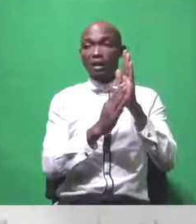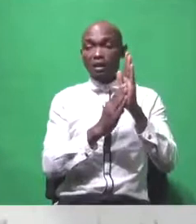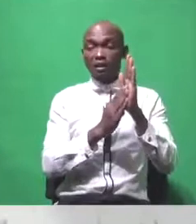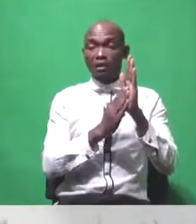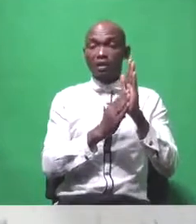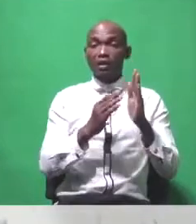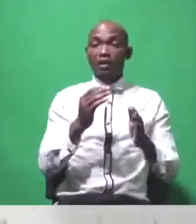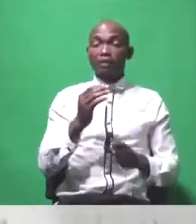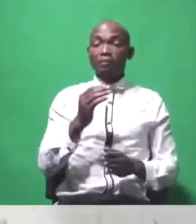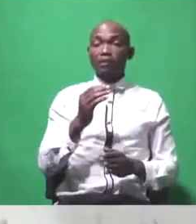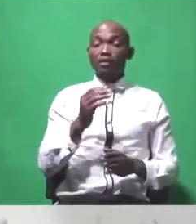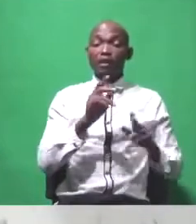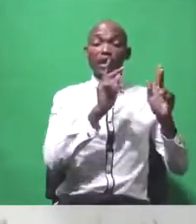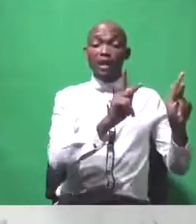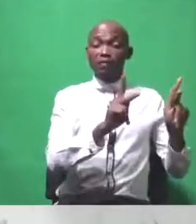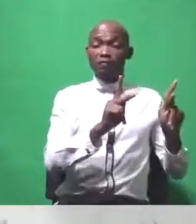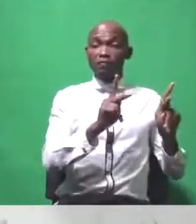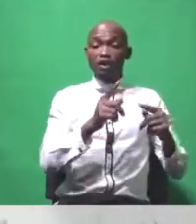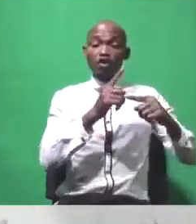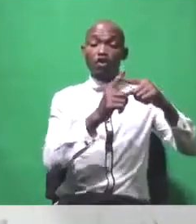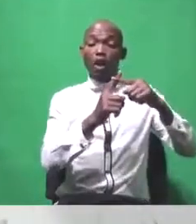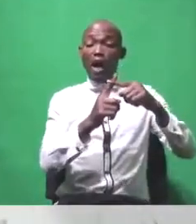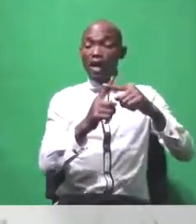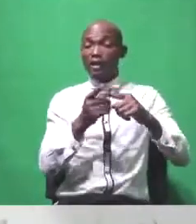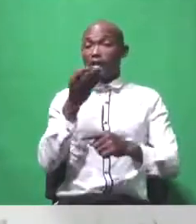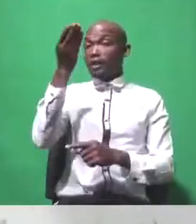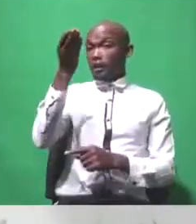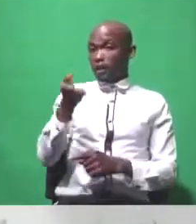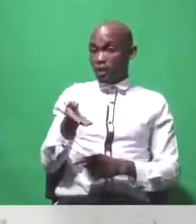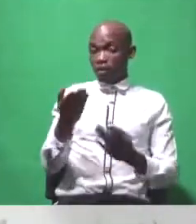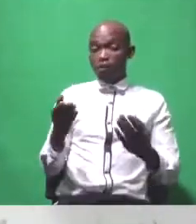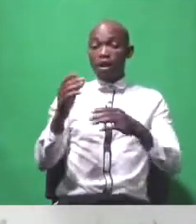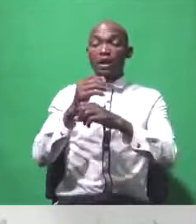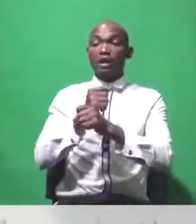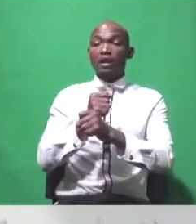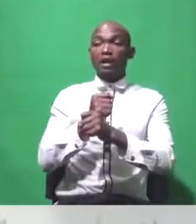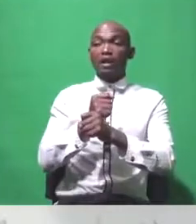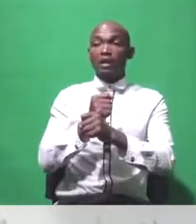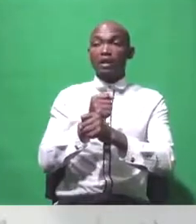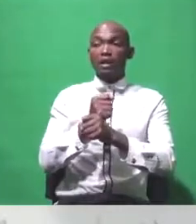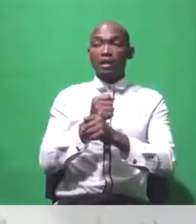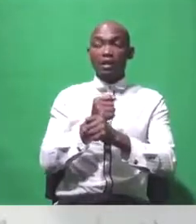179. If you add here, you got